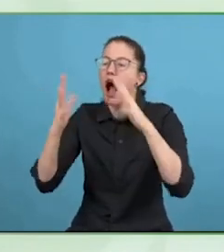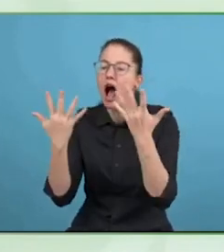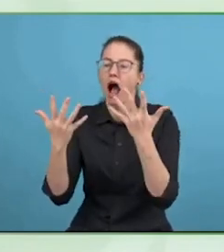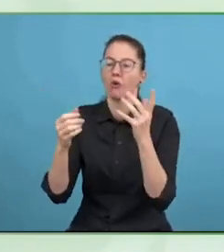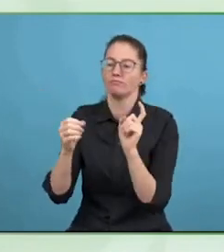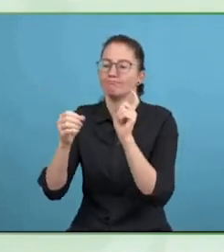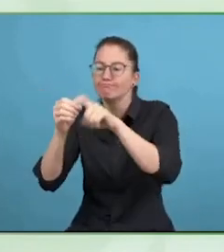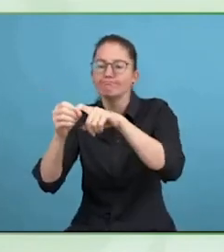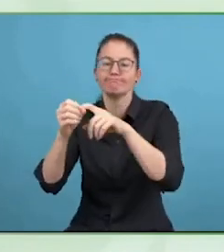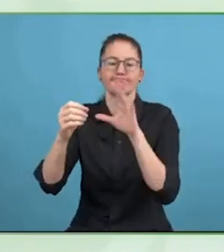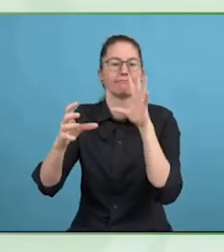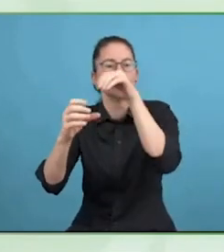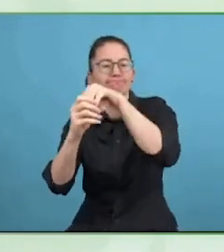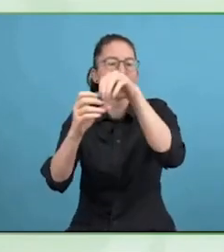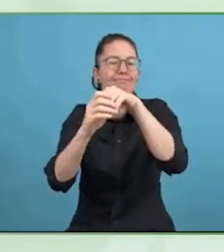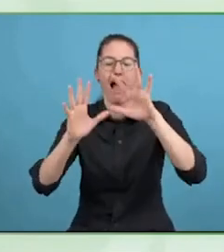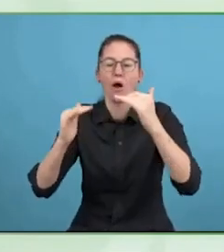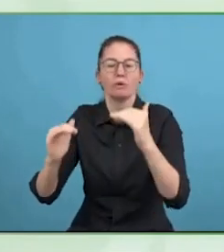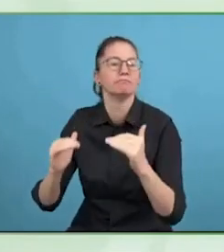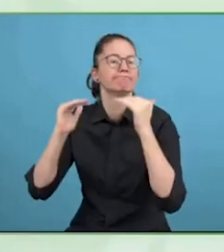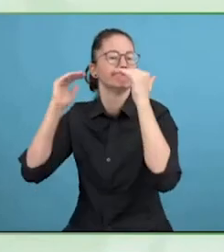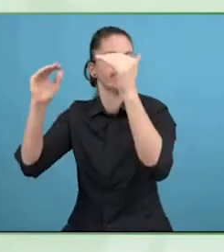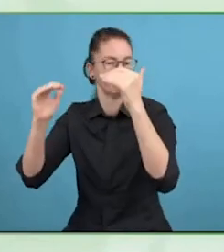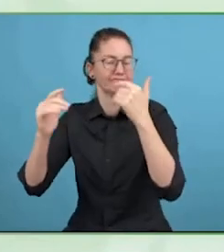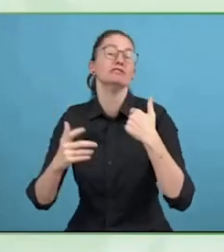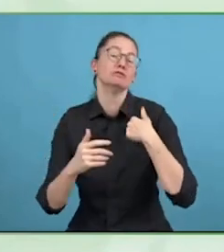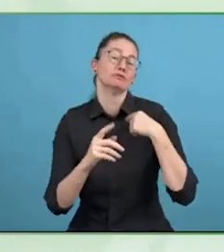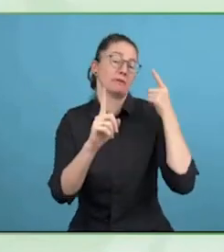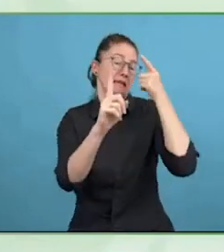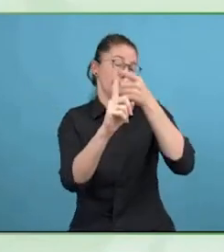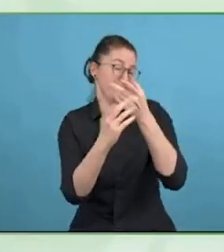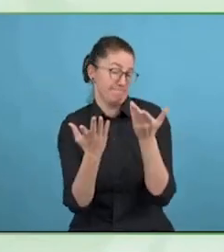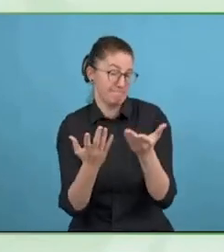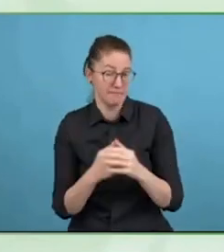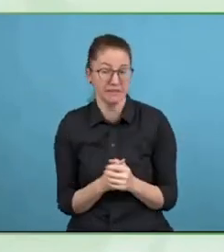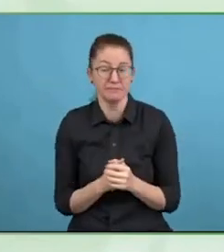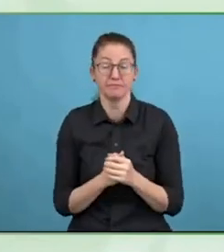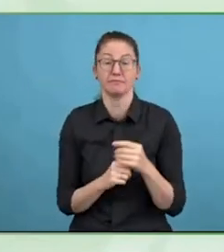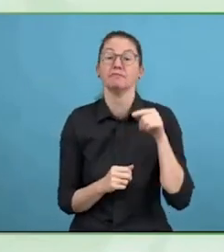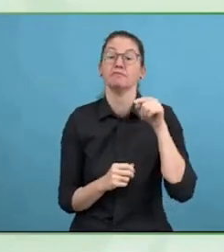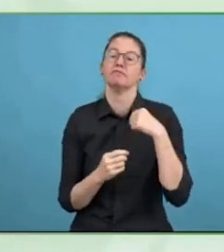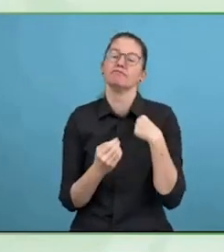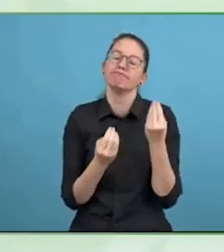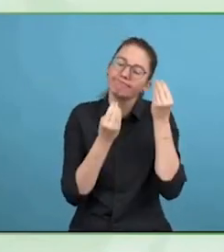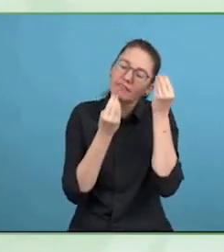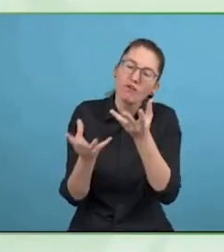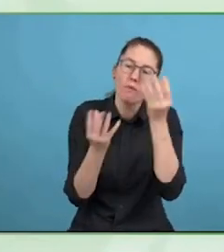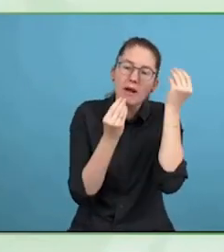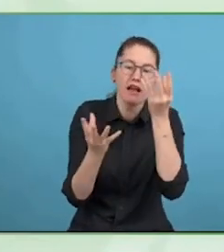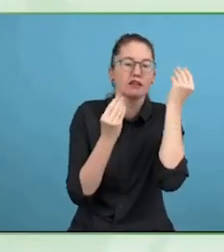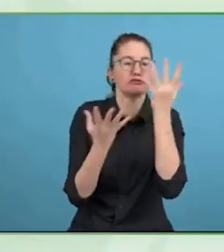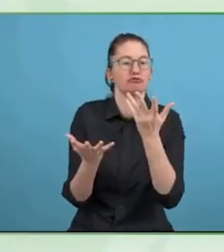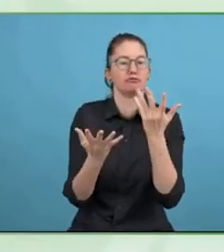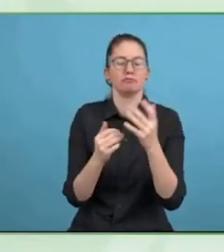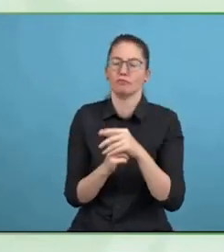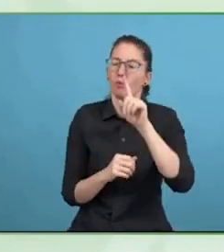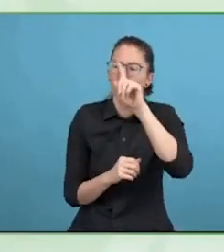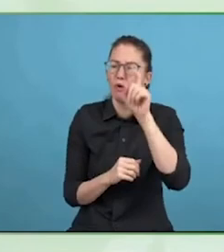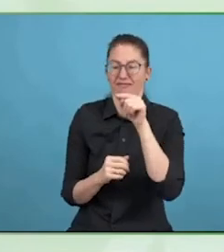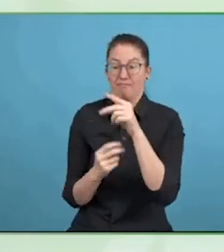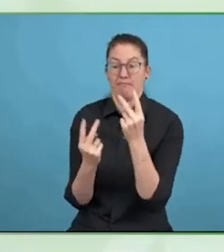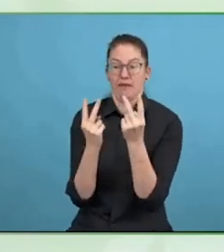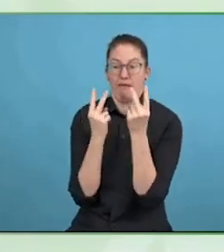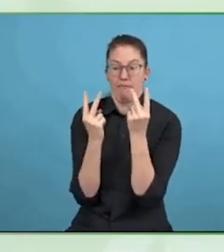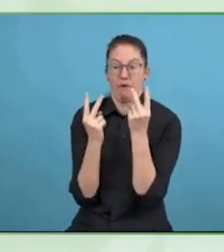do it, and then also where to find OPD partners for your international cooperation